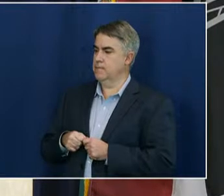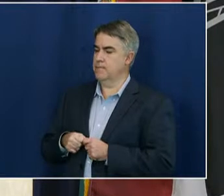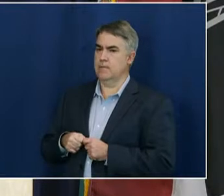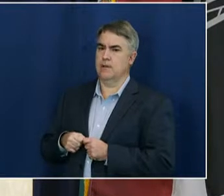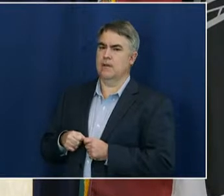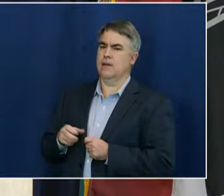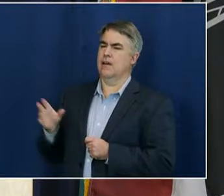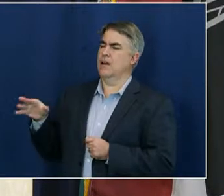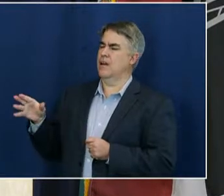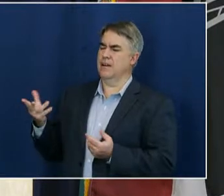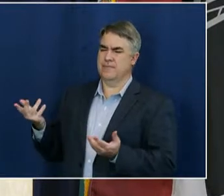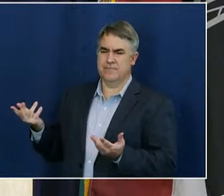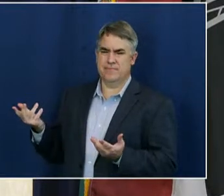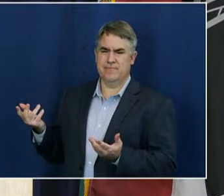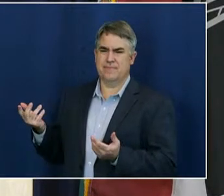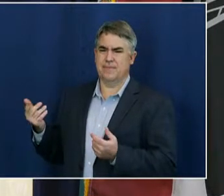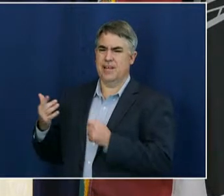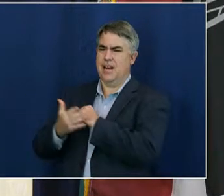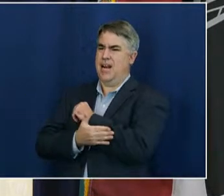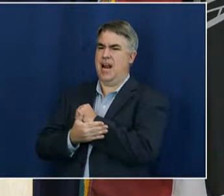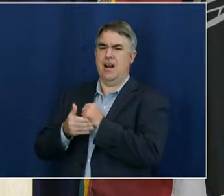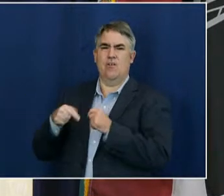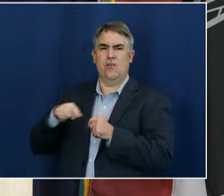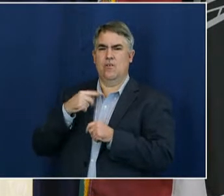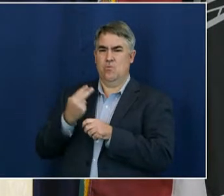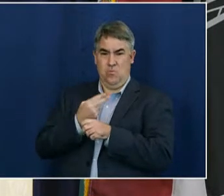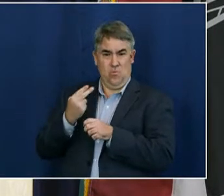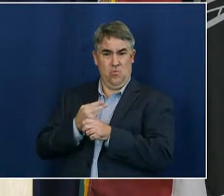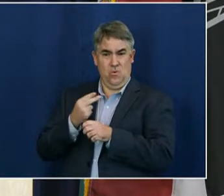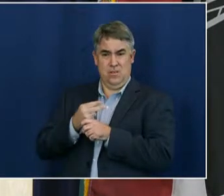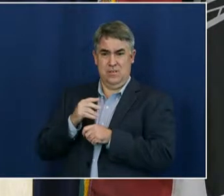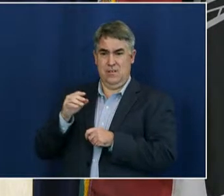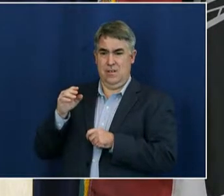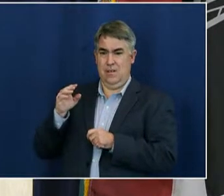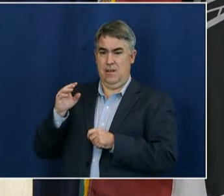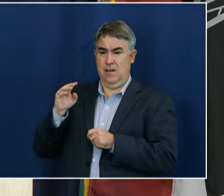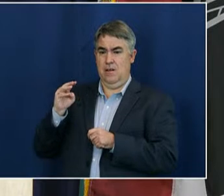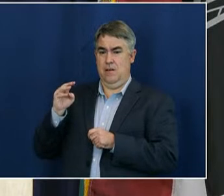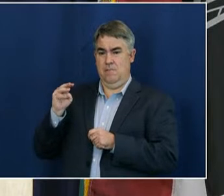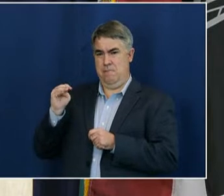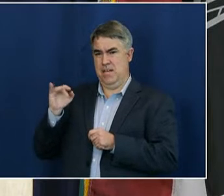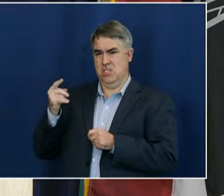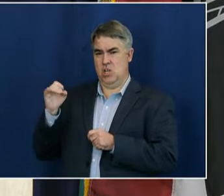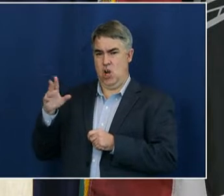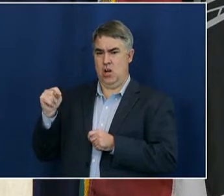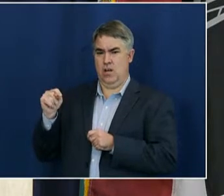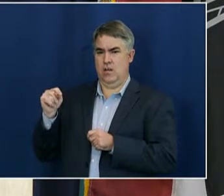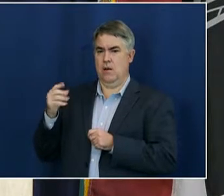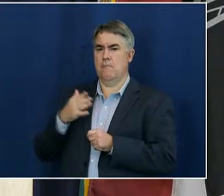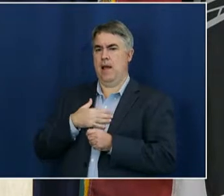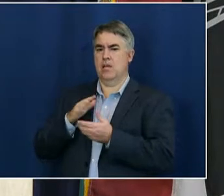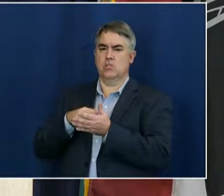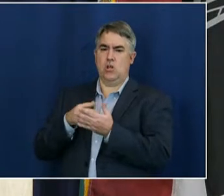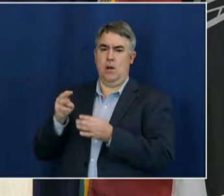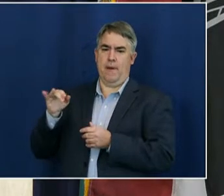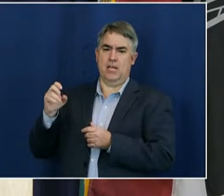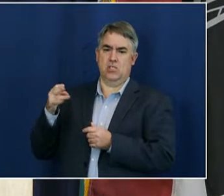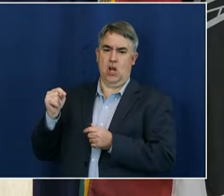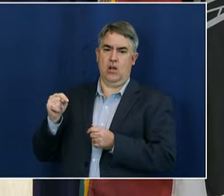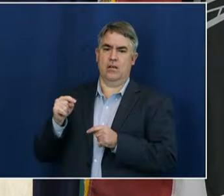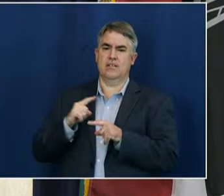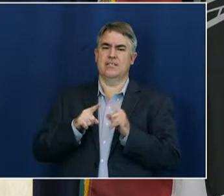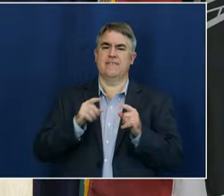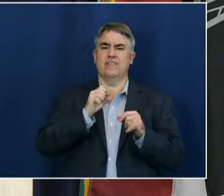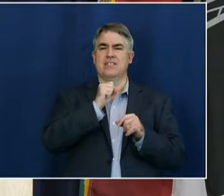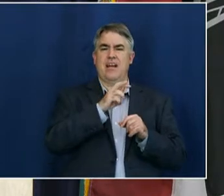county continuing to use both MyTurn and SDIR? And reporting delays have been a concern